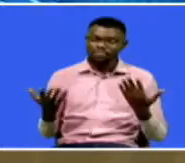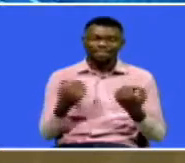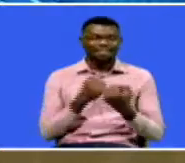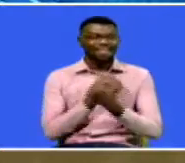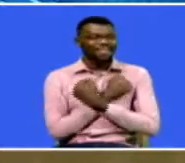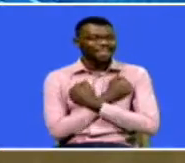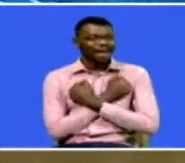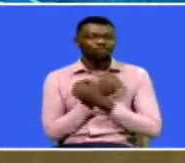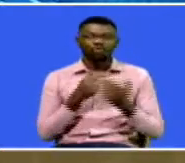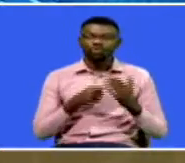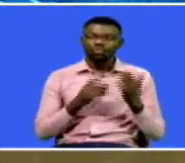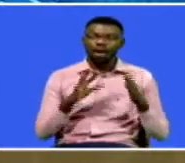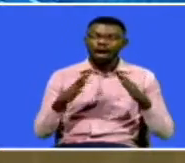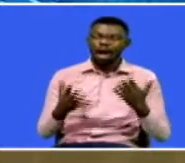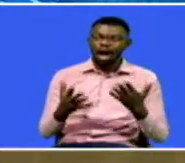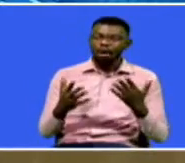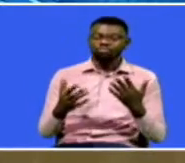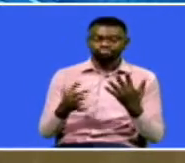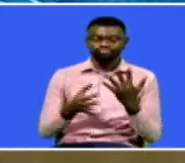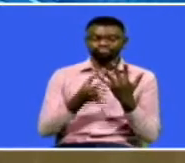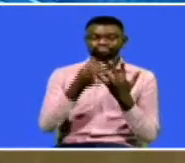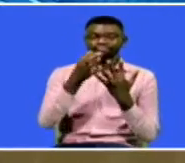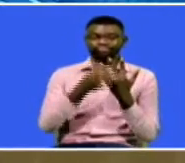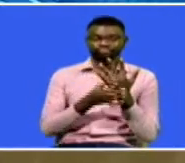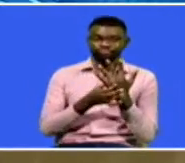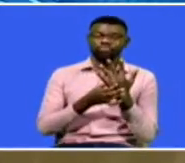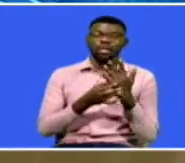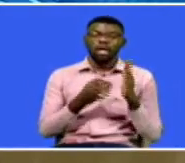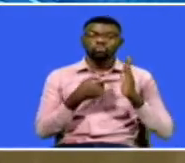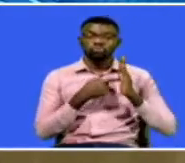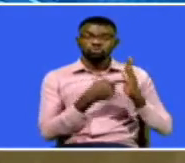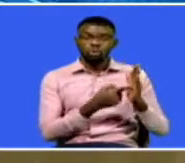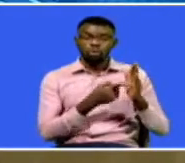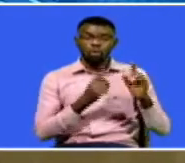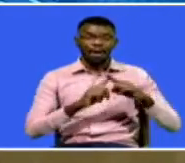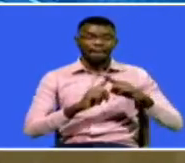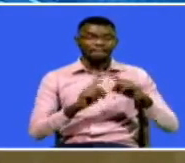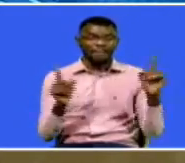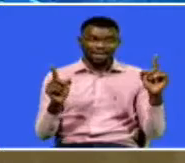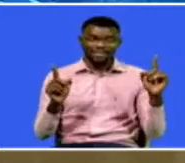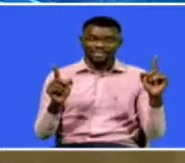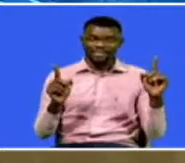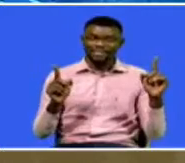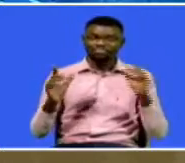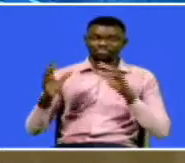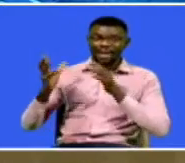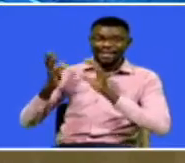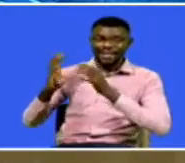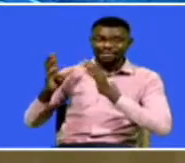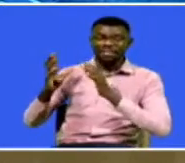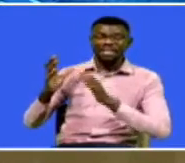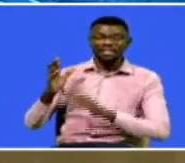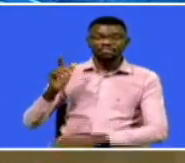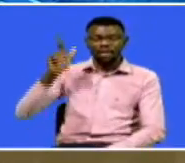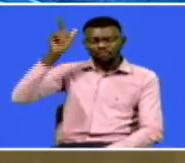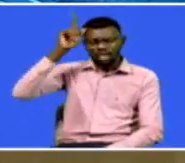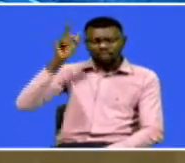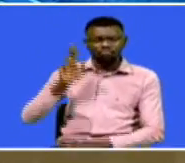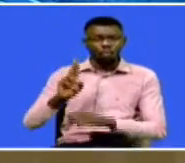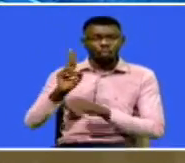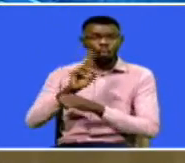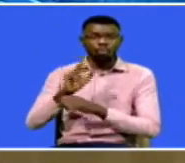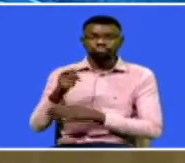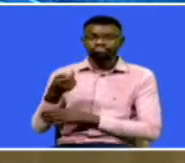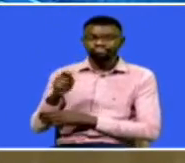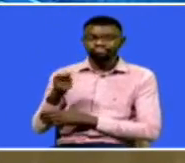love. Some wear a ring as a sign of commitment. But in Makau village in Kilifi, a padlock and a